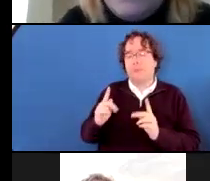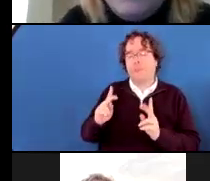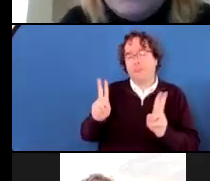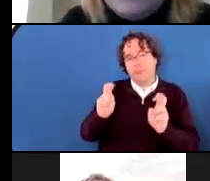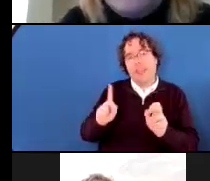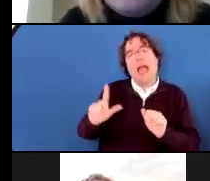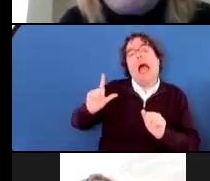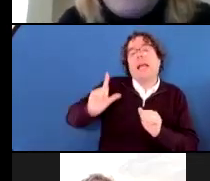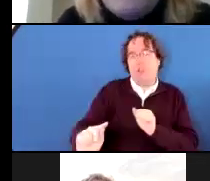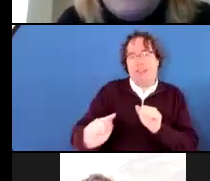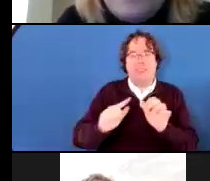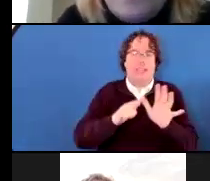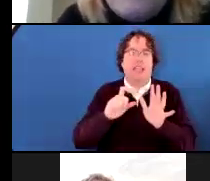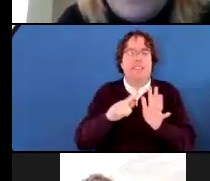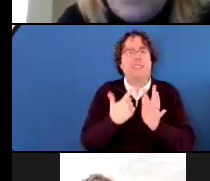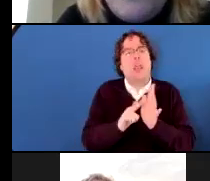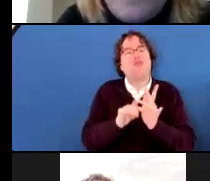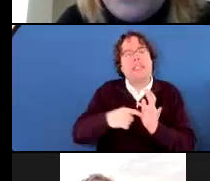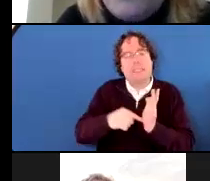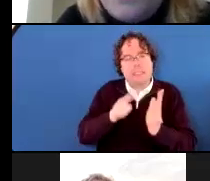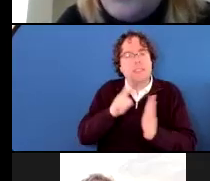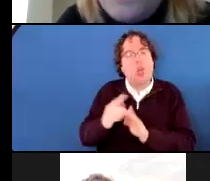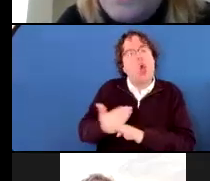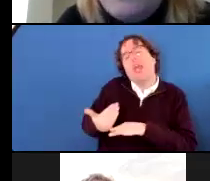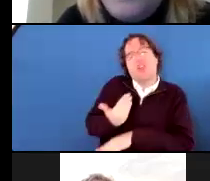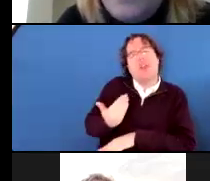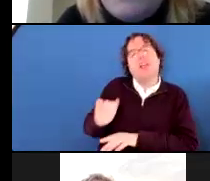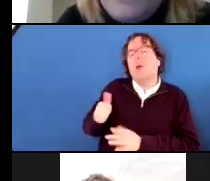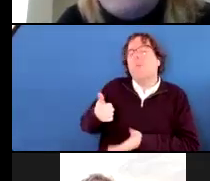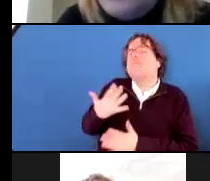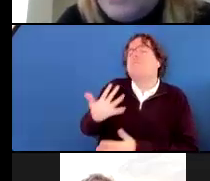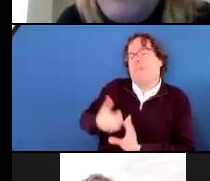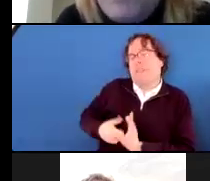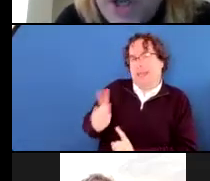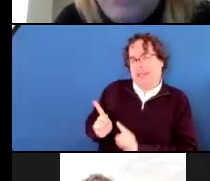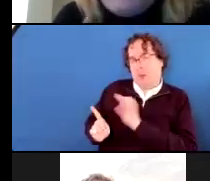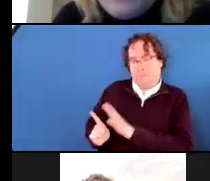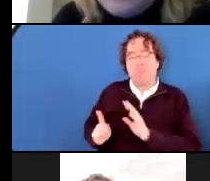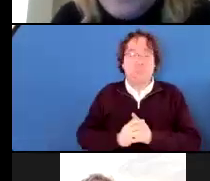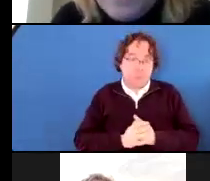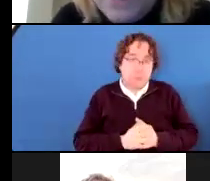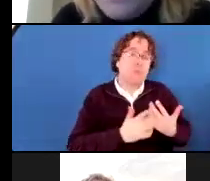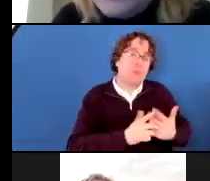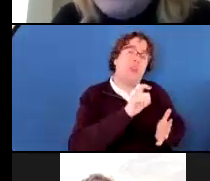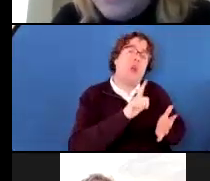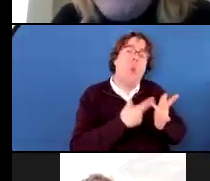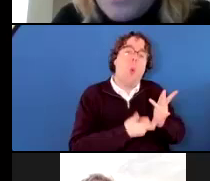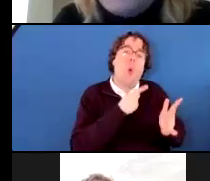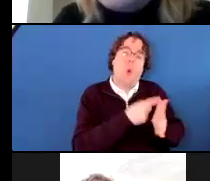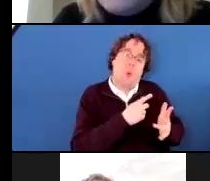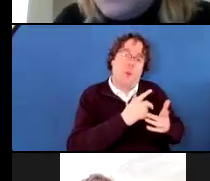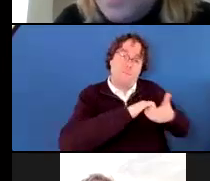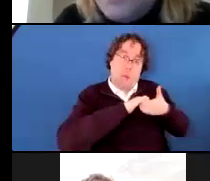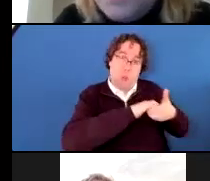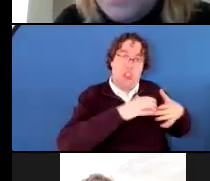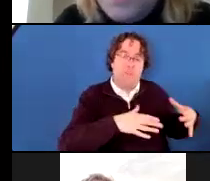minimum experience. For the Clore Fellowship, we're looking for you to meet the general eligibility criteria, and